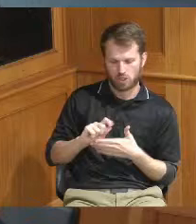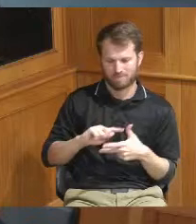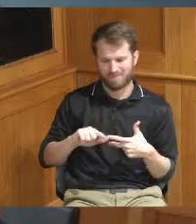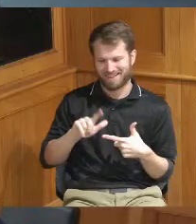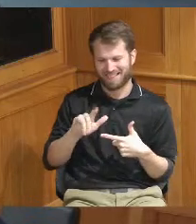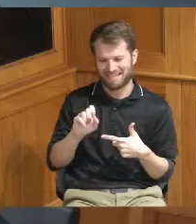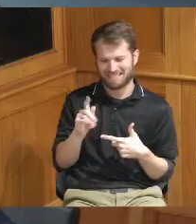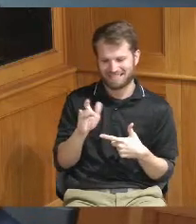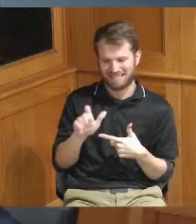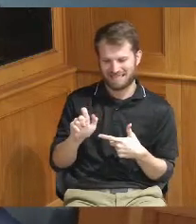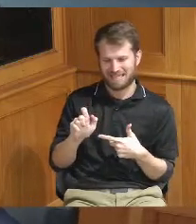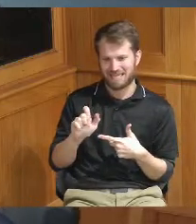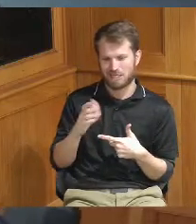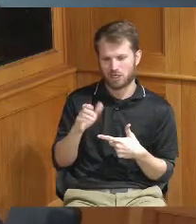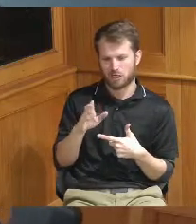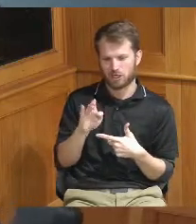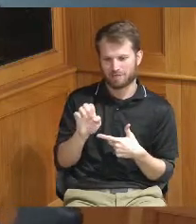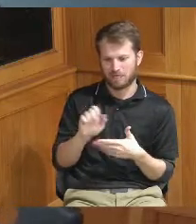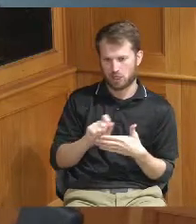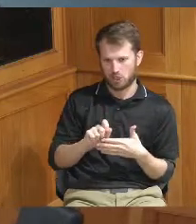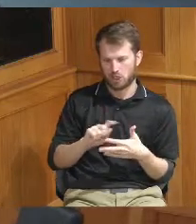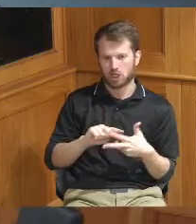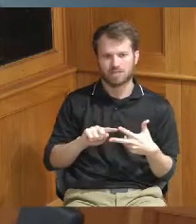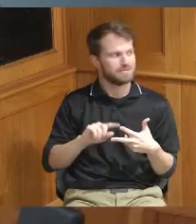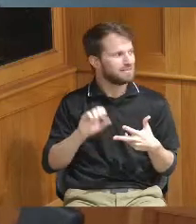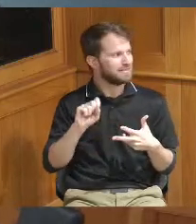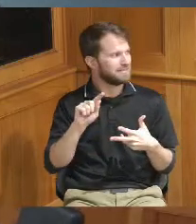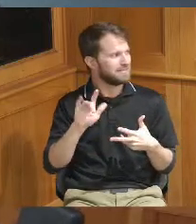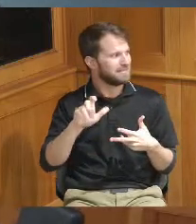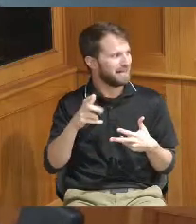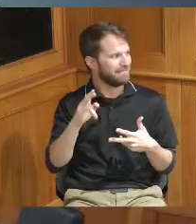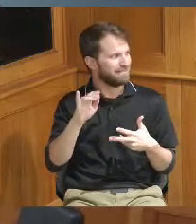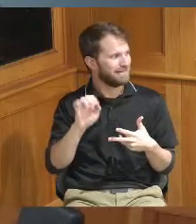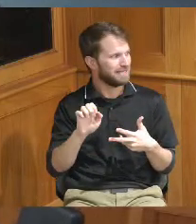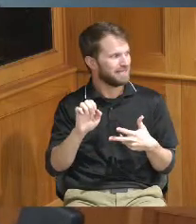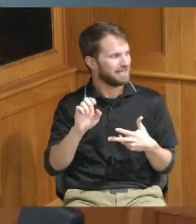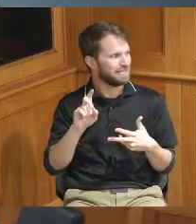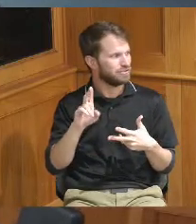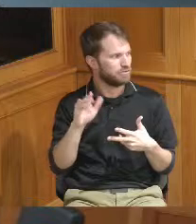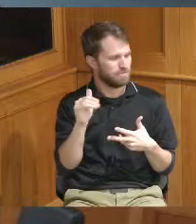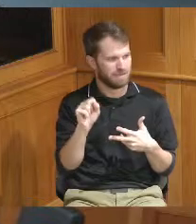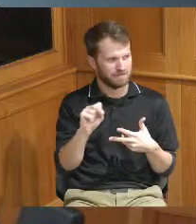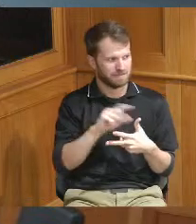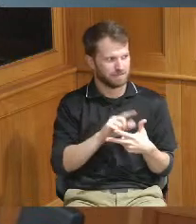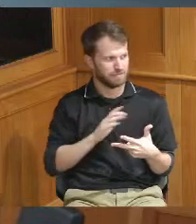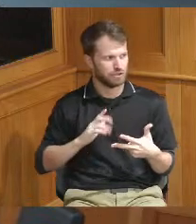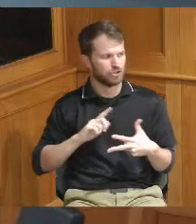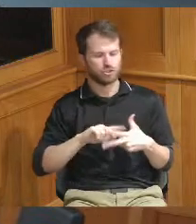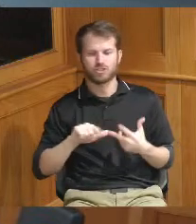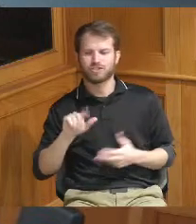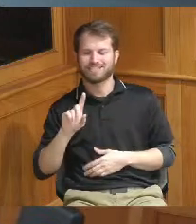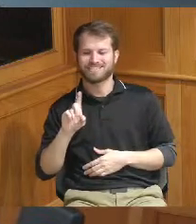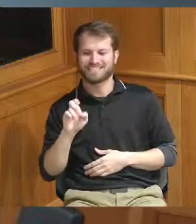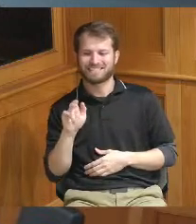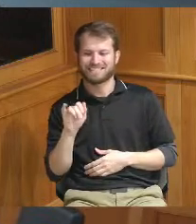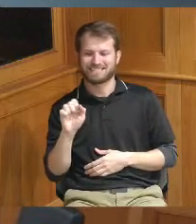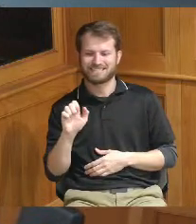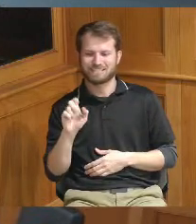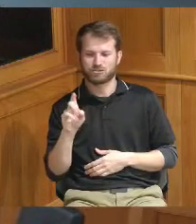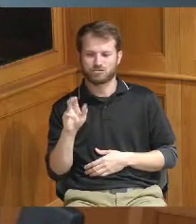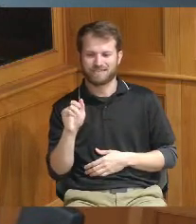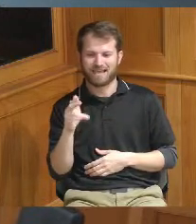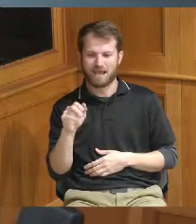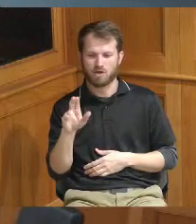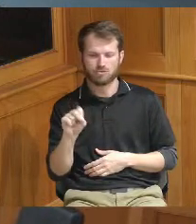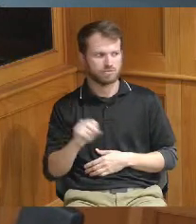Leslie Hervey, Clerk to the Board. Stephanie Summerall Dumas, Commissioner. Good afternoon. I'm County Commissioner Denise Driehaus. Jeff Aludo, County